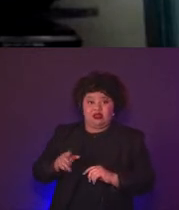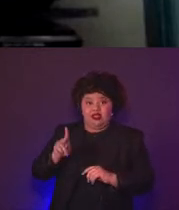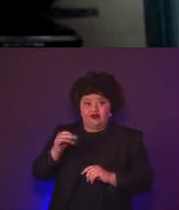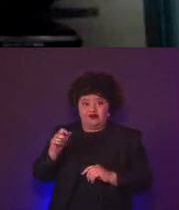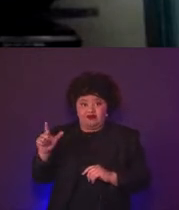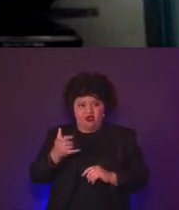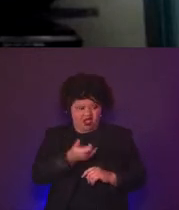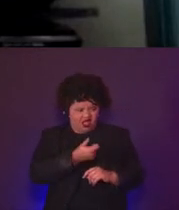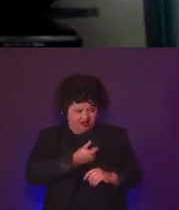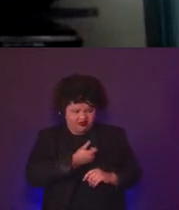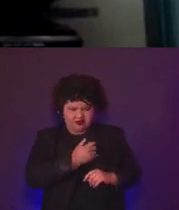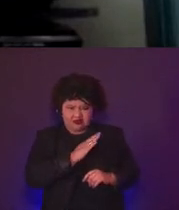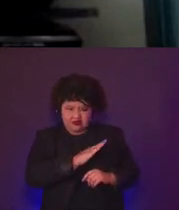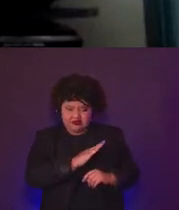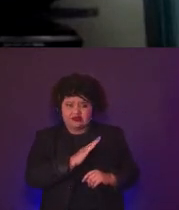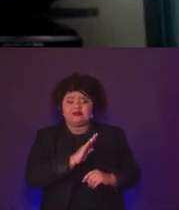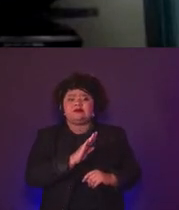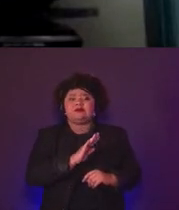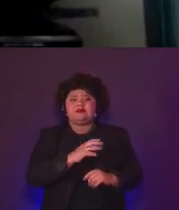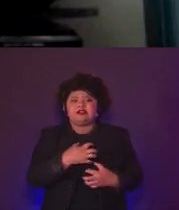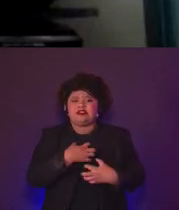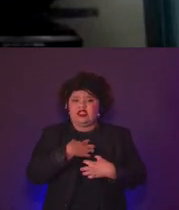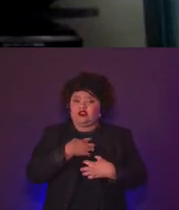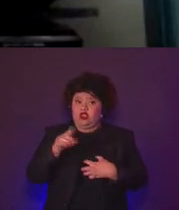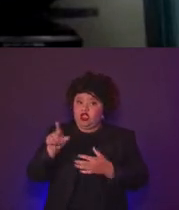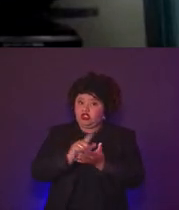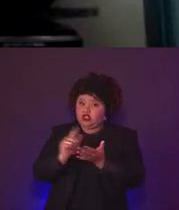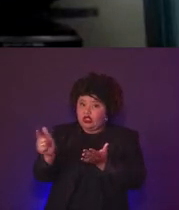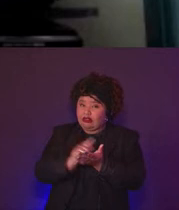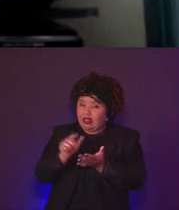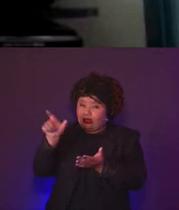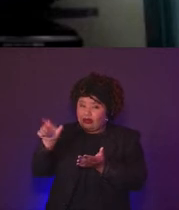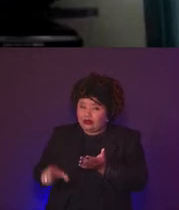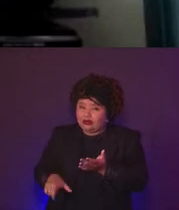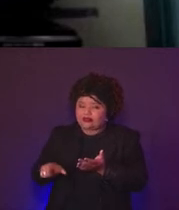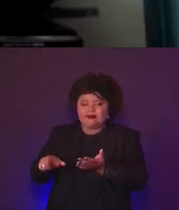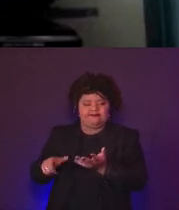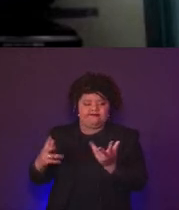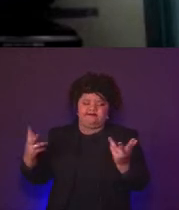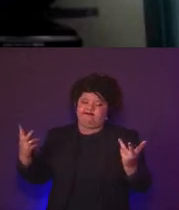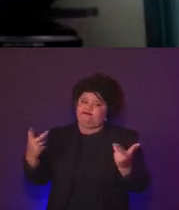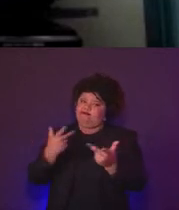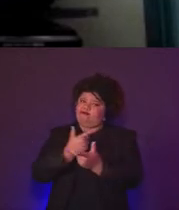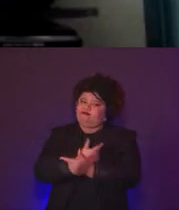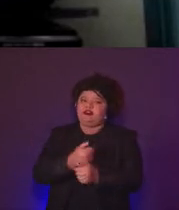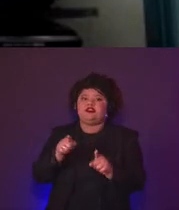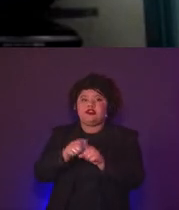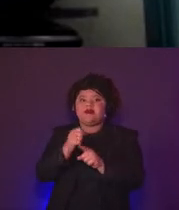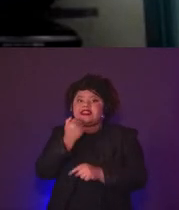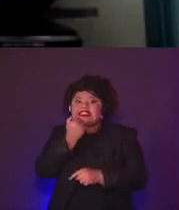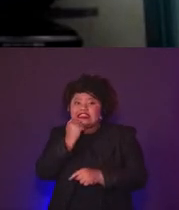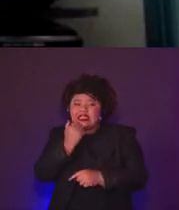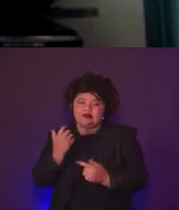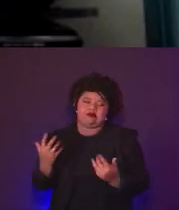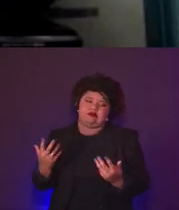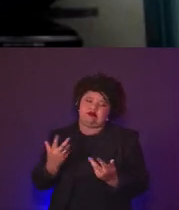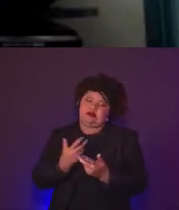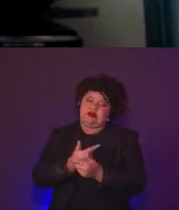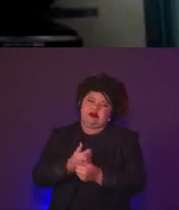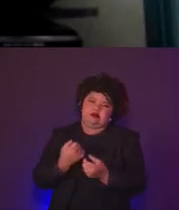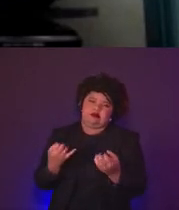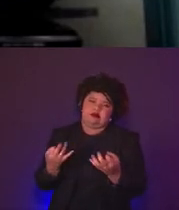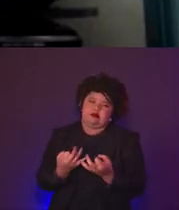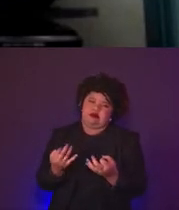As a journalist and as a basically a, as a scientist, a, somebody who understands